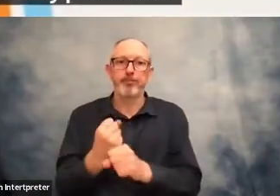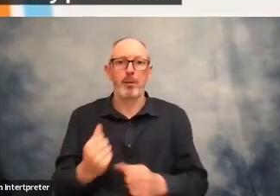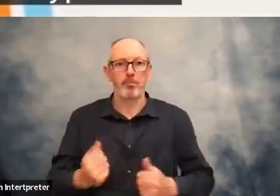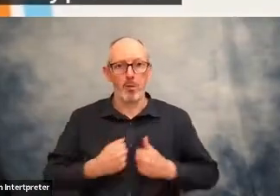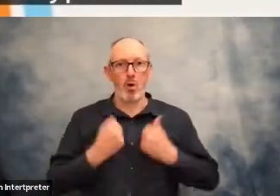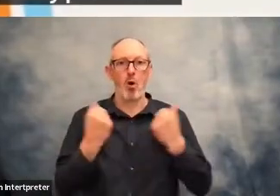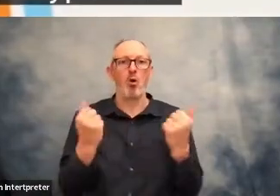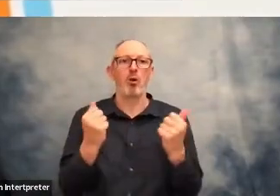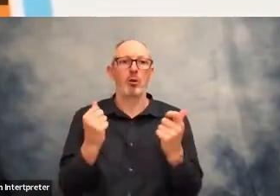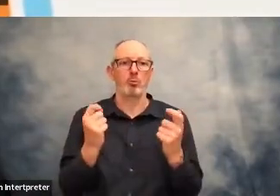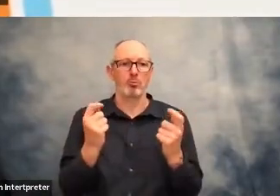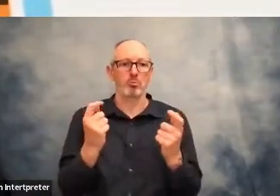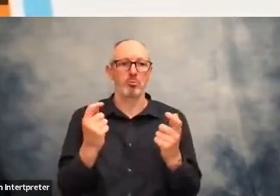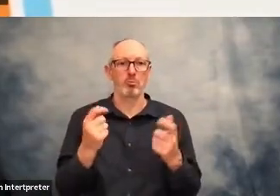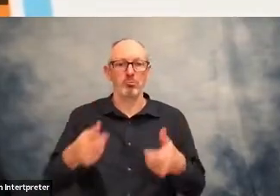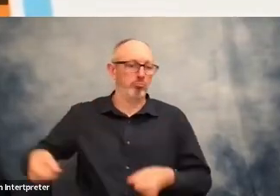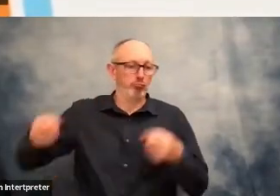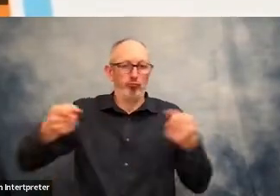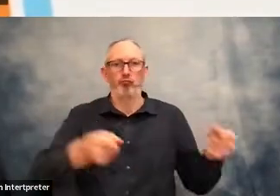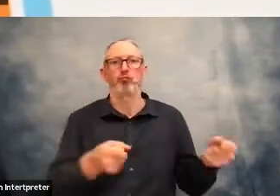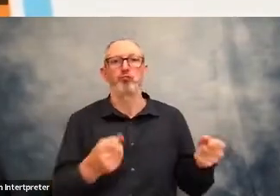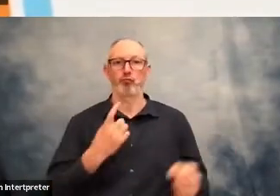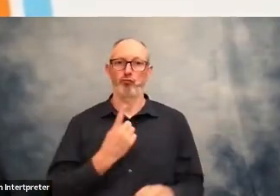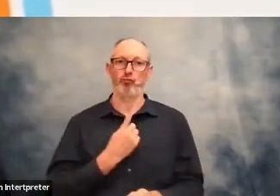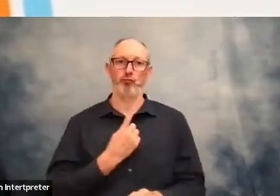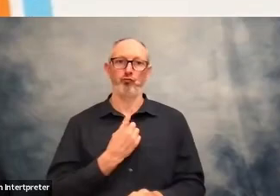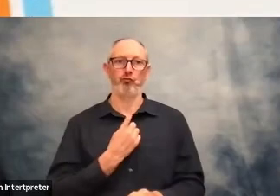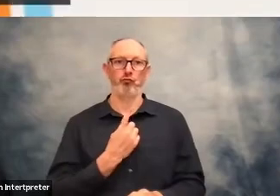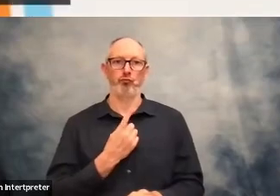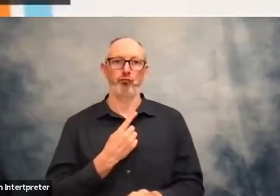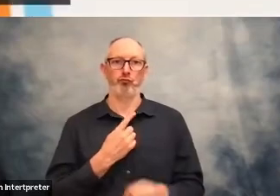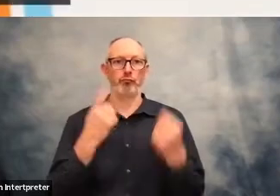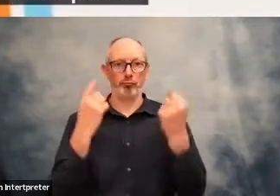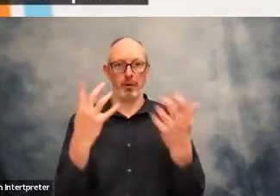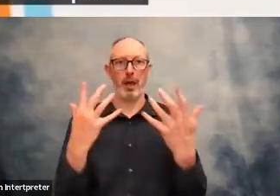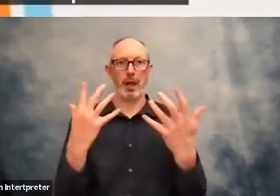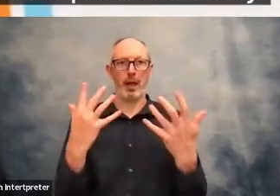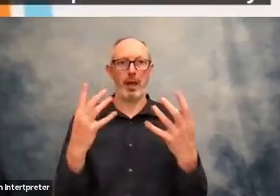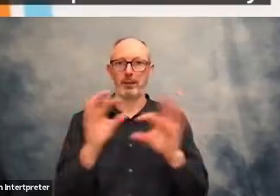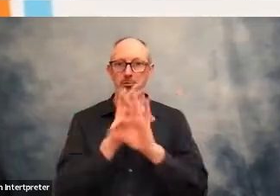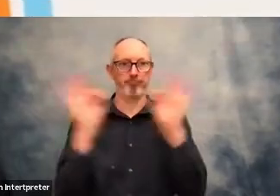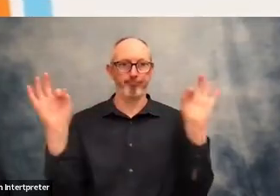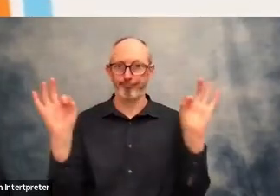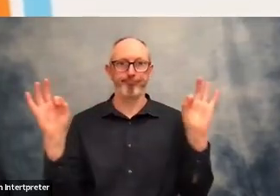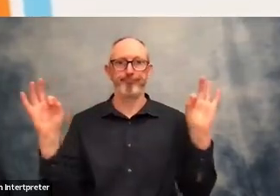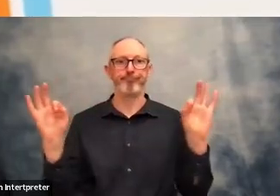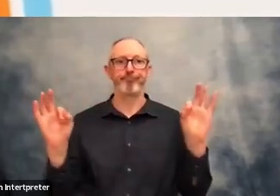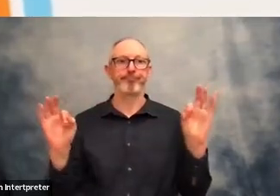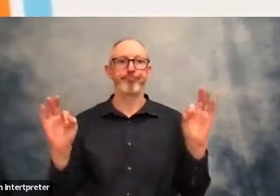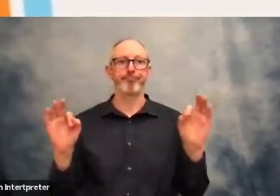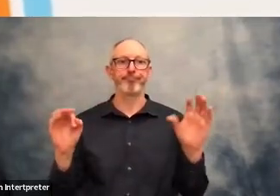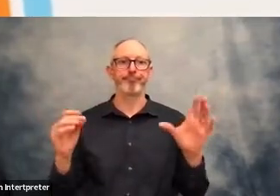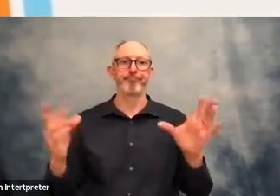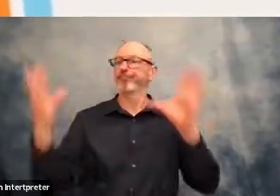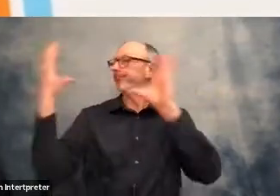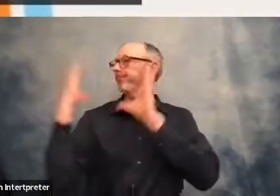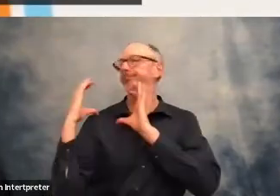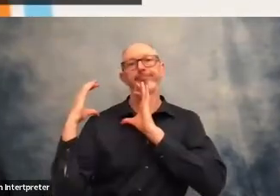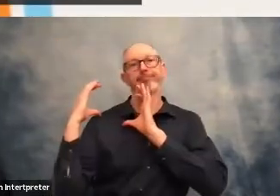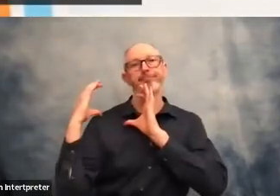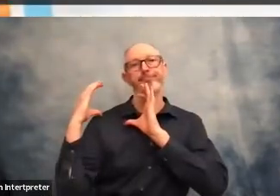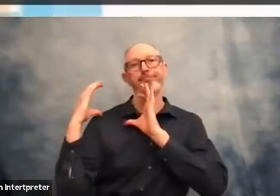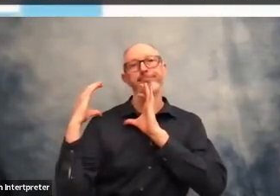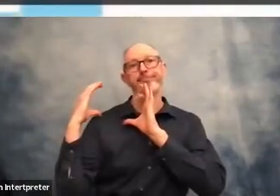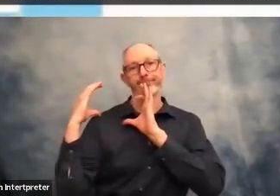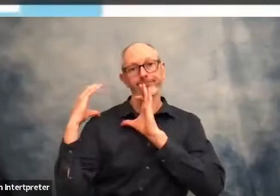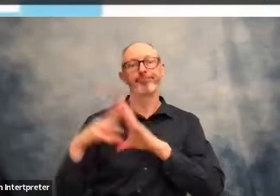1. It's our autonomous, hands-free, follow-me pack to carry the load. And watching